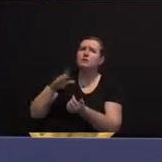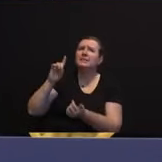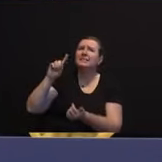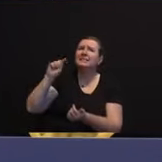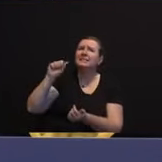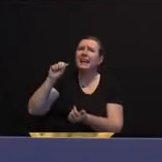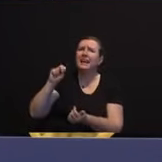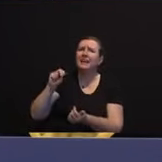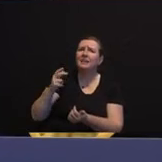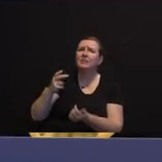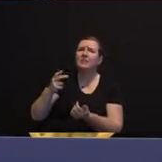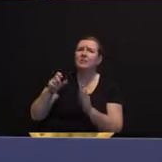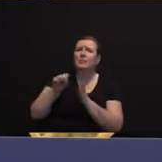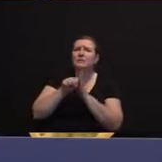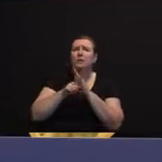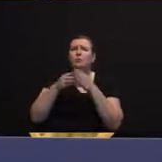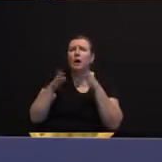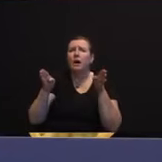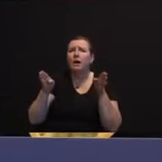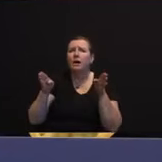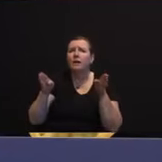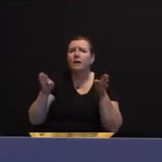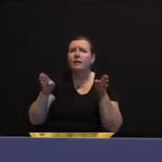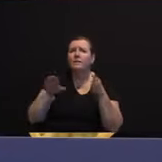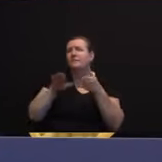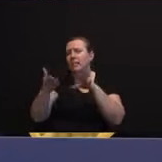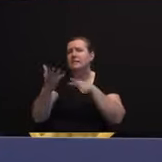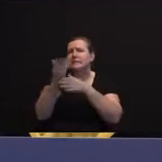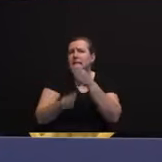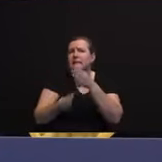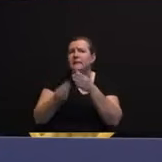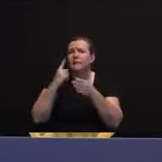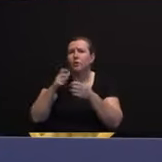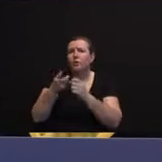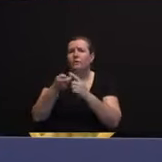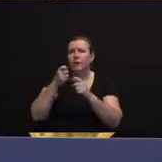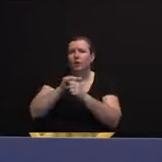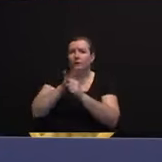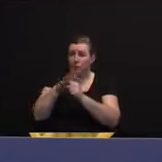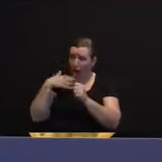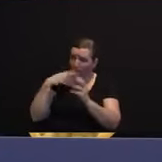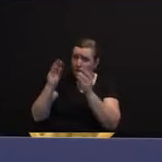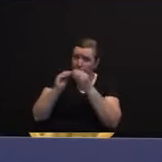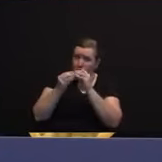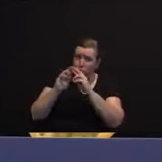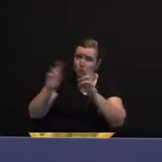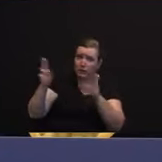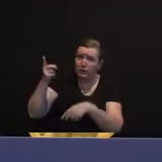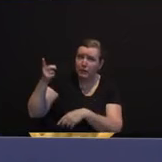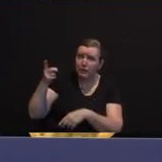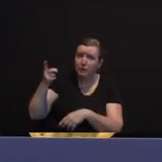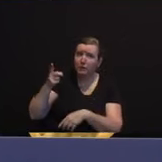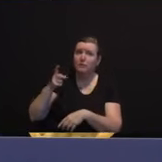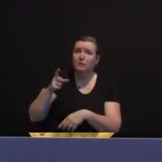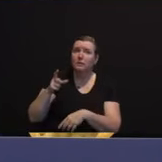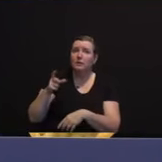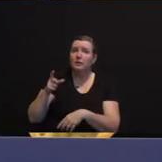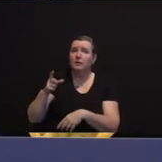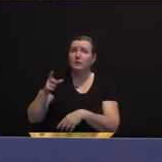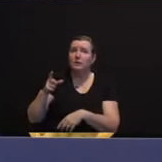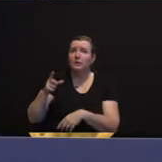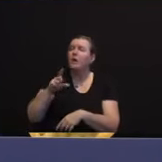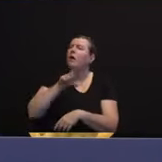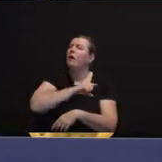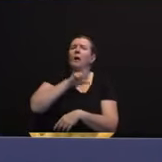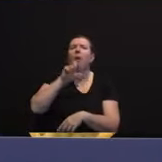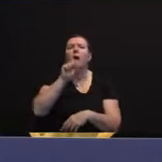fatality rate for COVID-19 patients? Do you have a number? Second, for Colonel Callahan, I just want to follow up on the incident on the Parkway the weekend before